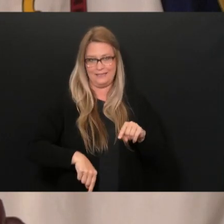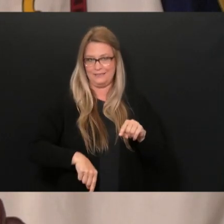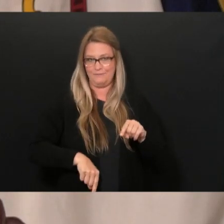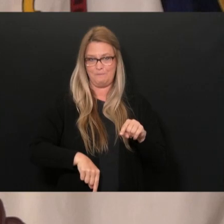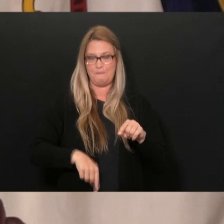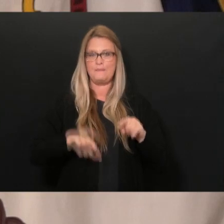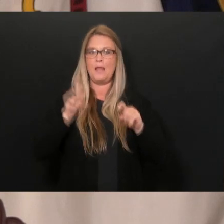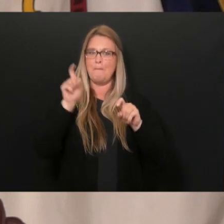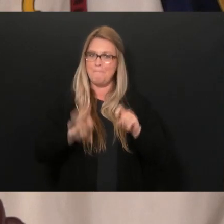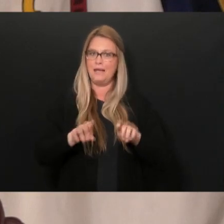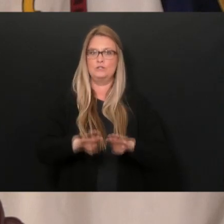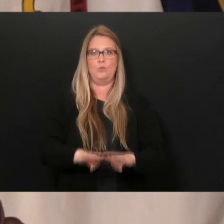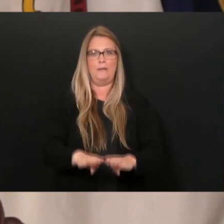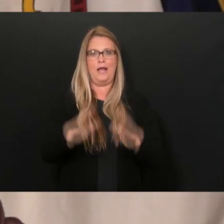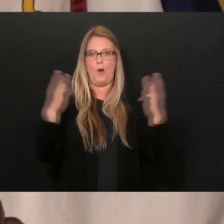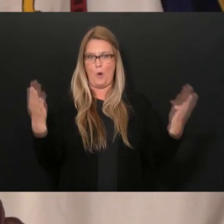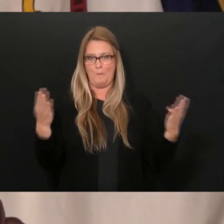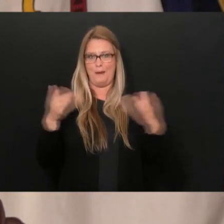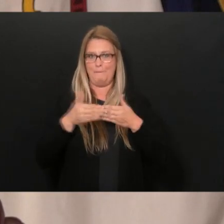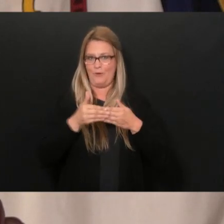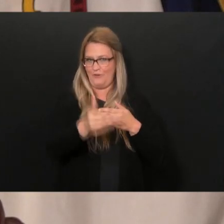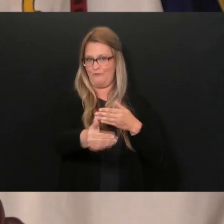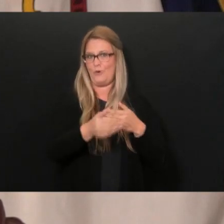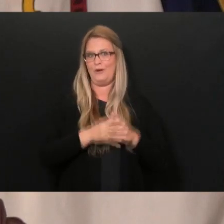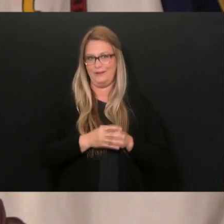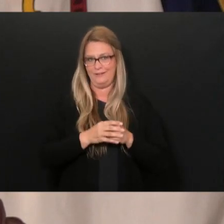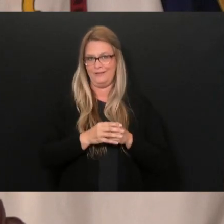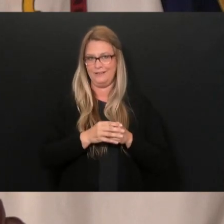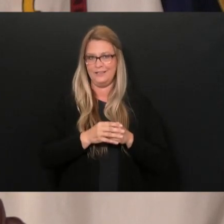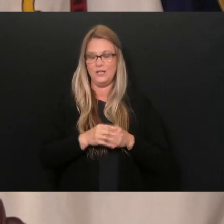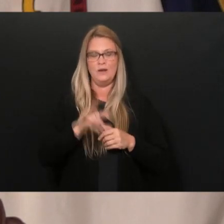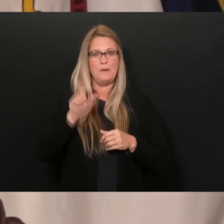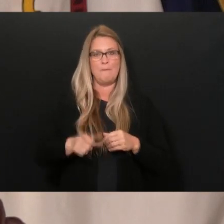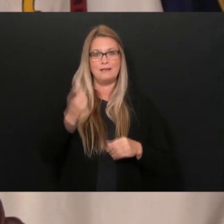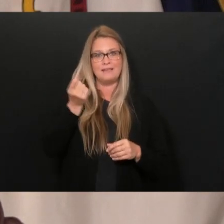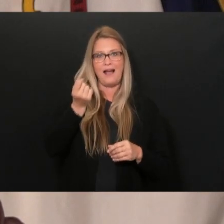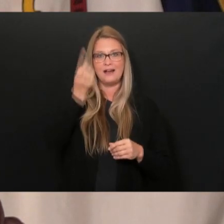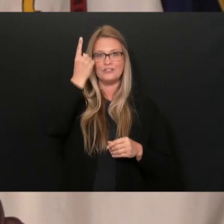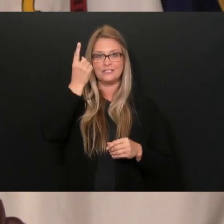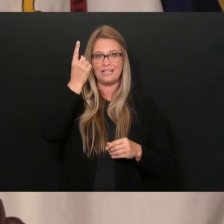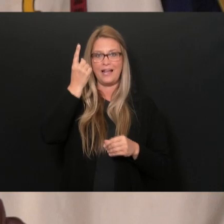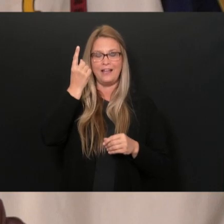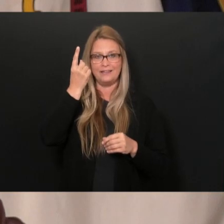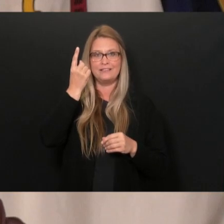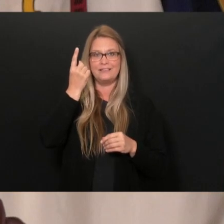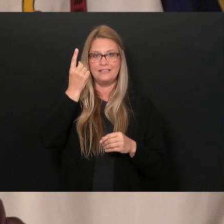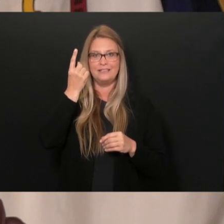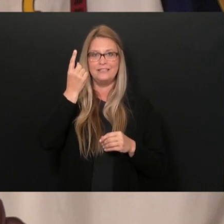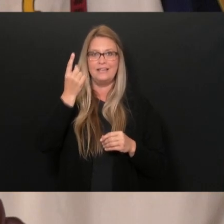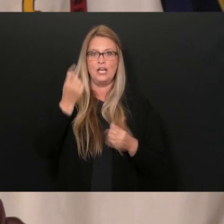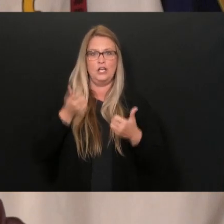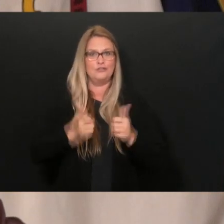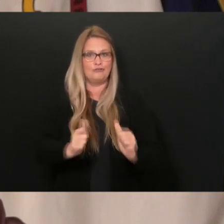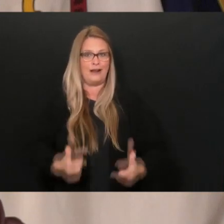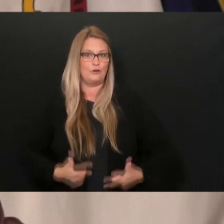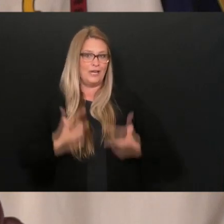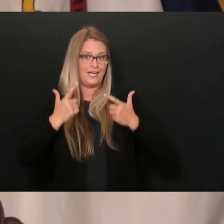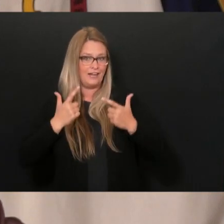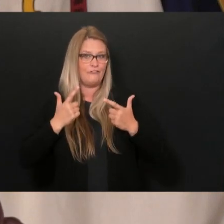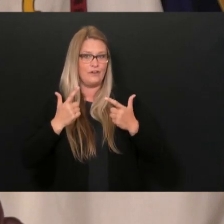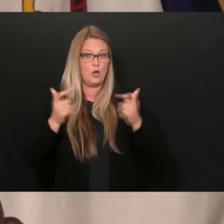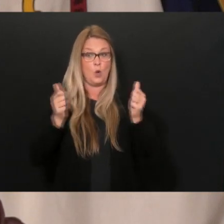try to reopen as we go forward. We've got to understand we have got to some way, somehow try to live with